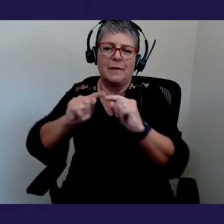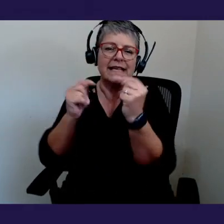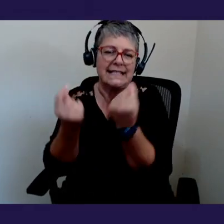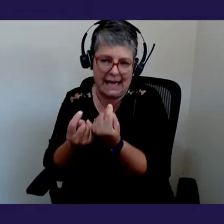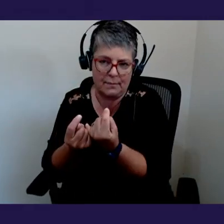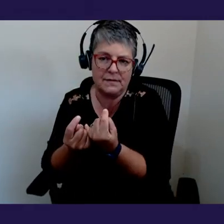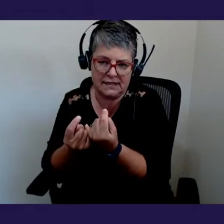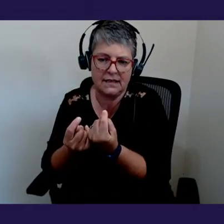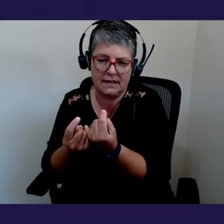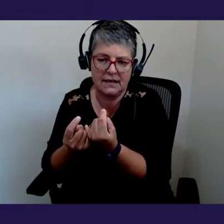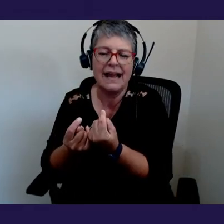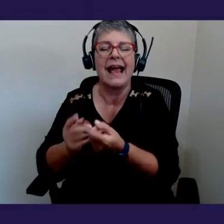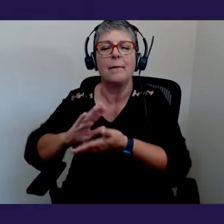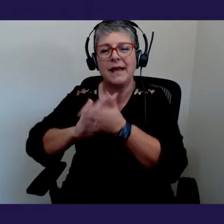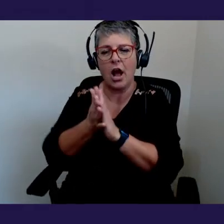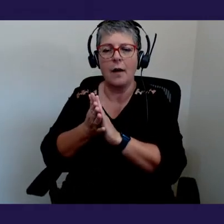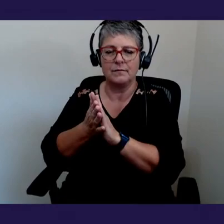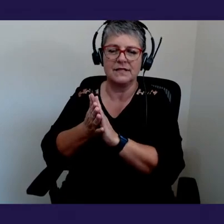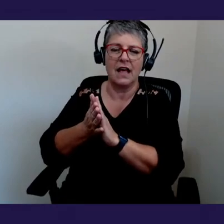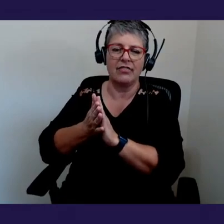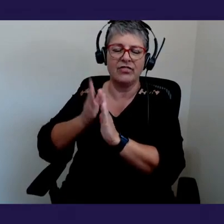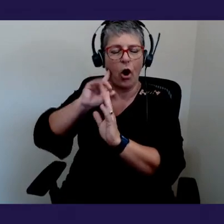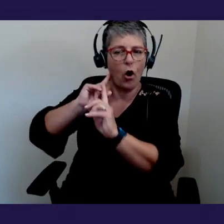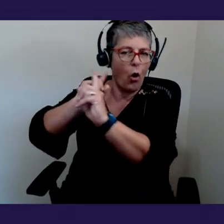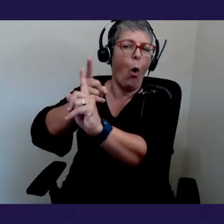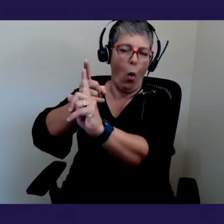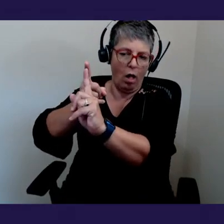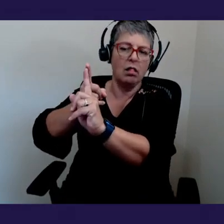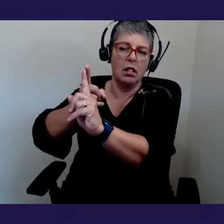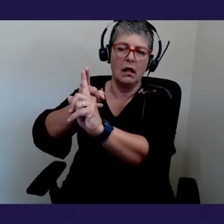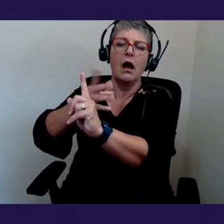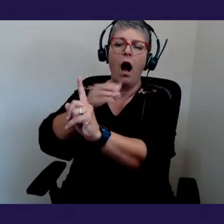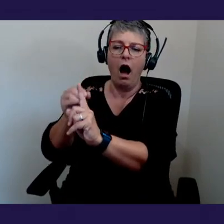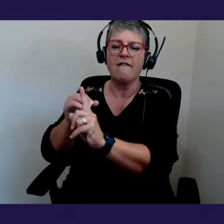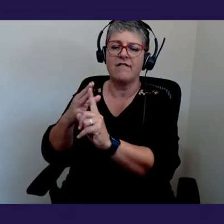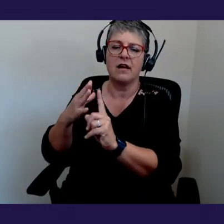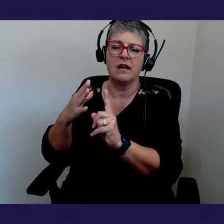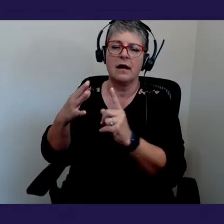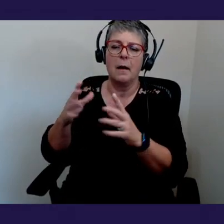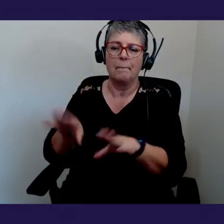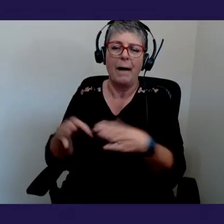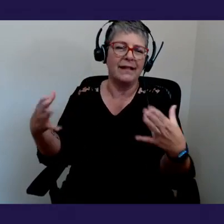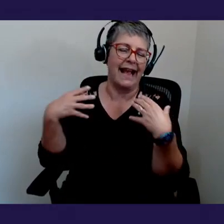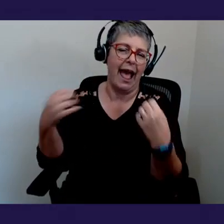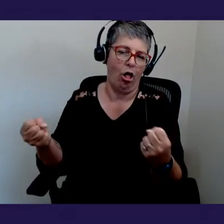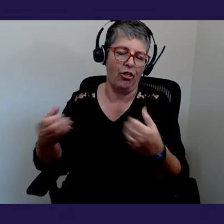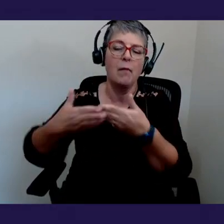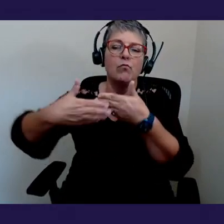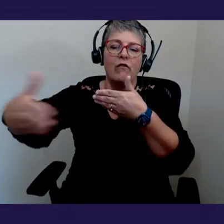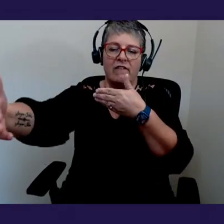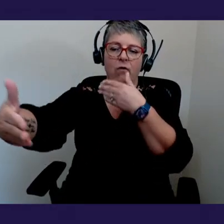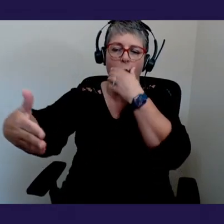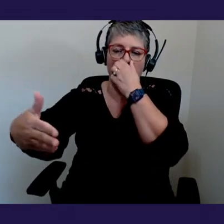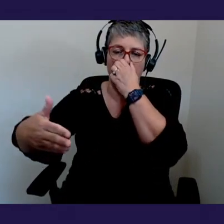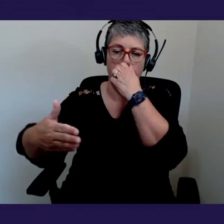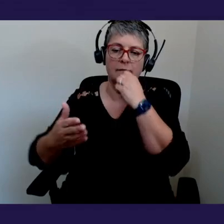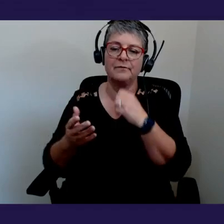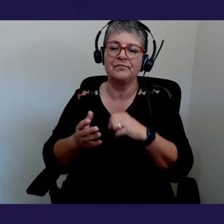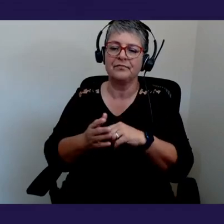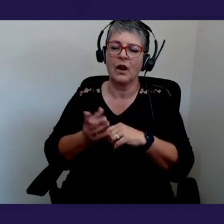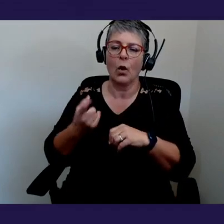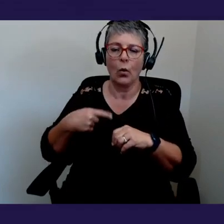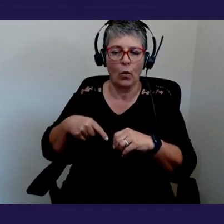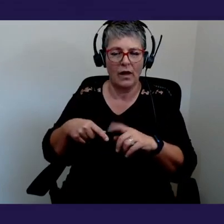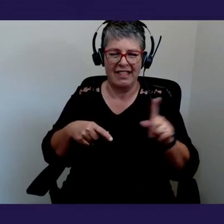the work of public health is. This will be shoe leather health communications moving forward. So we need to move away from